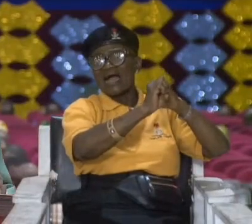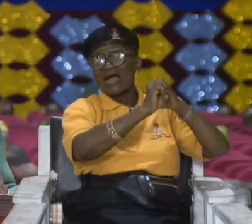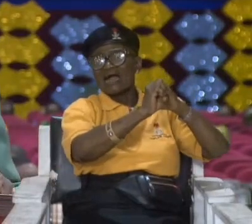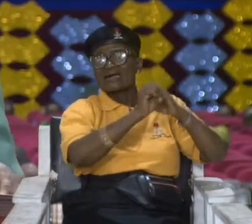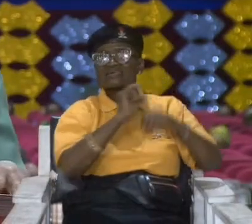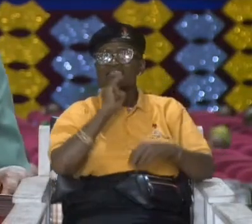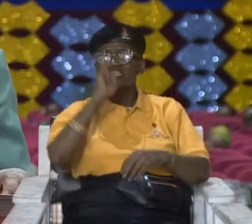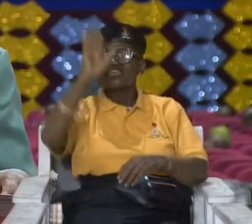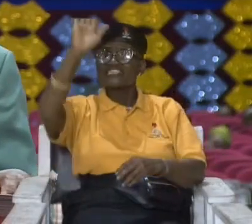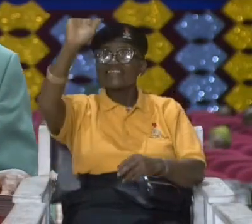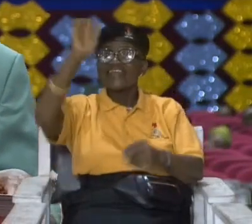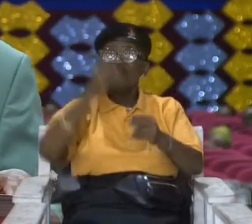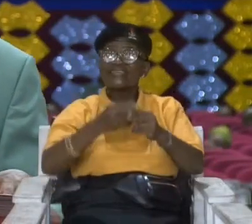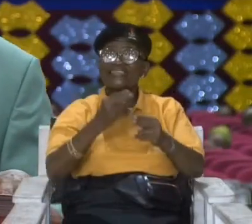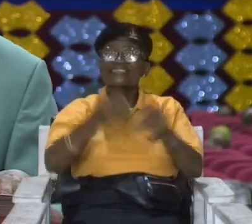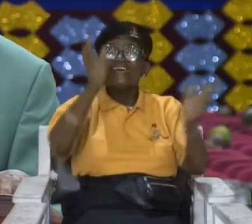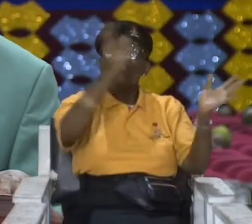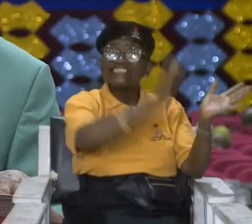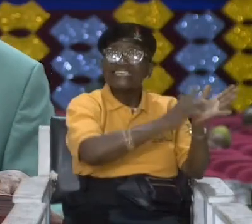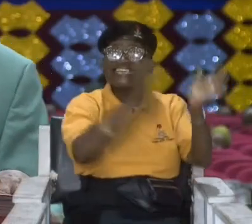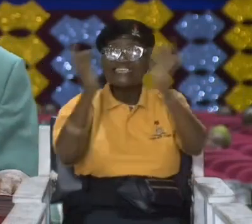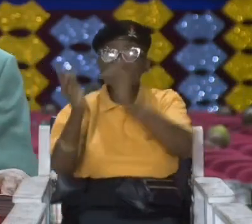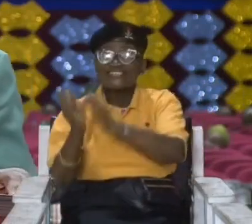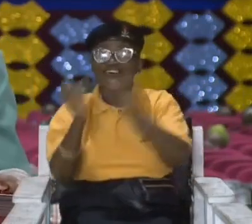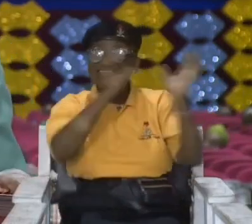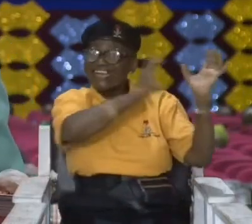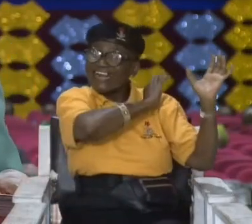His name is Jesus Christ.